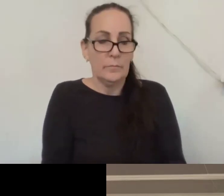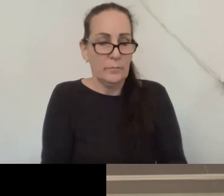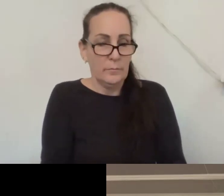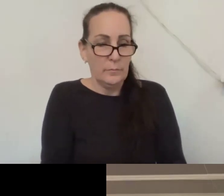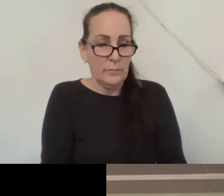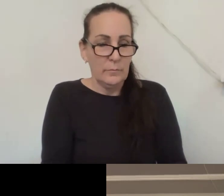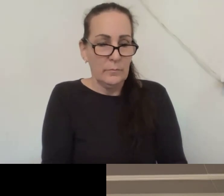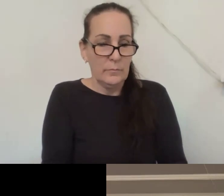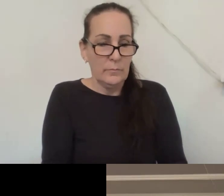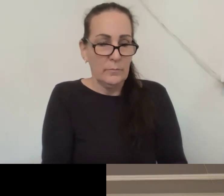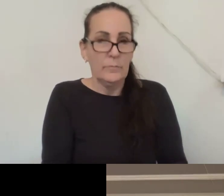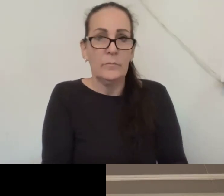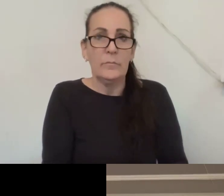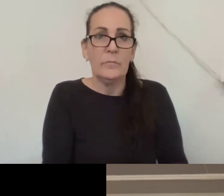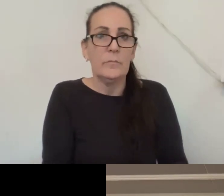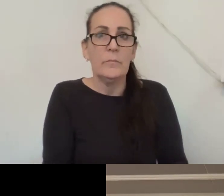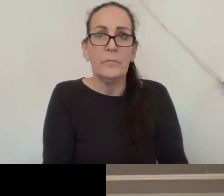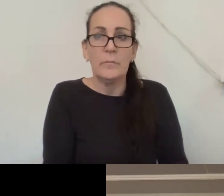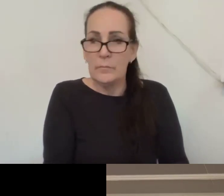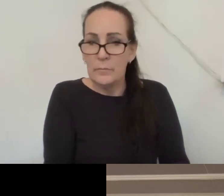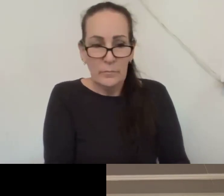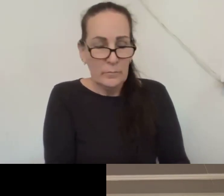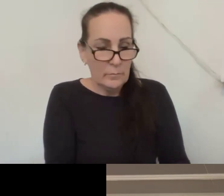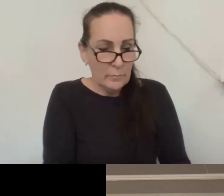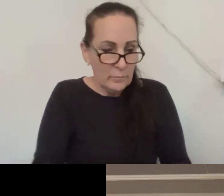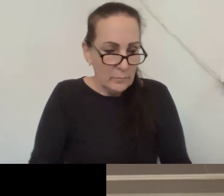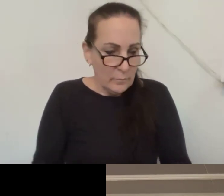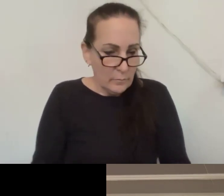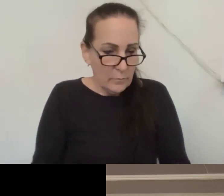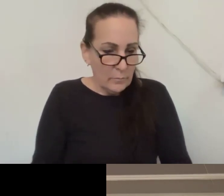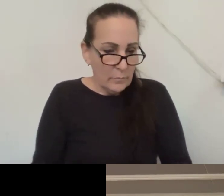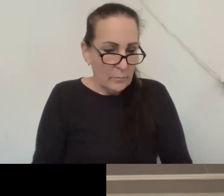If we can have someone unmute the meeting room, that'd be great.